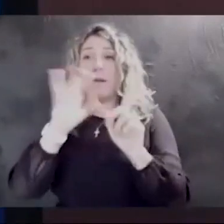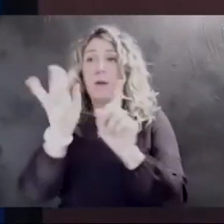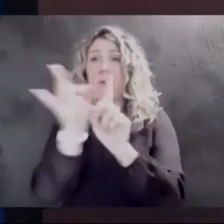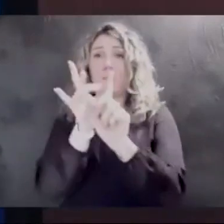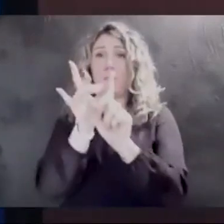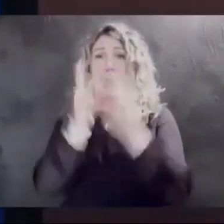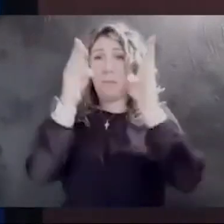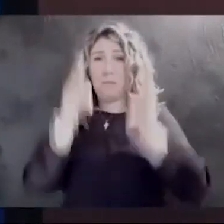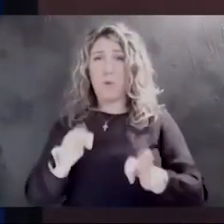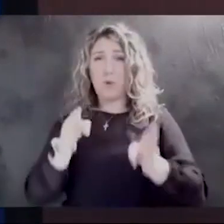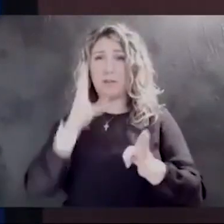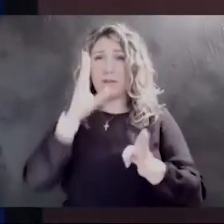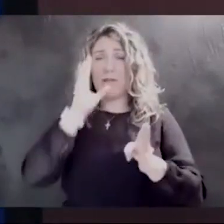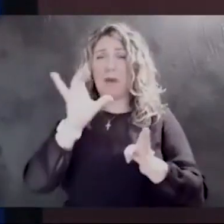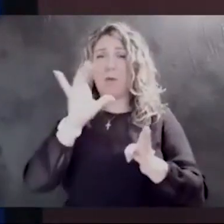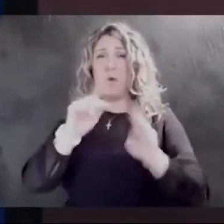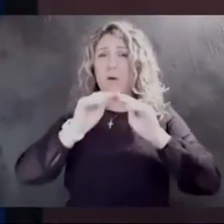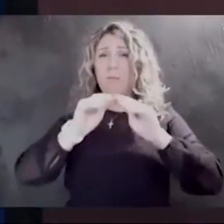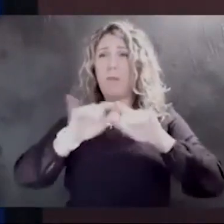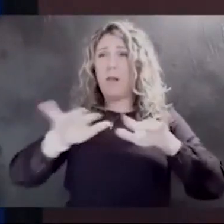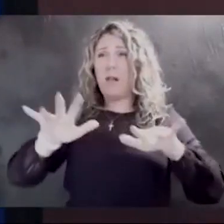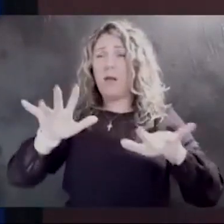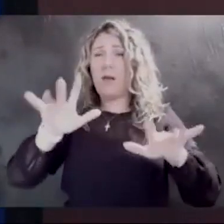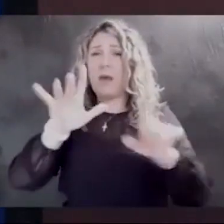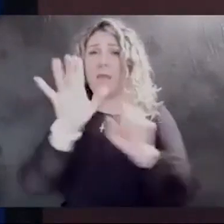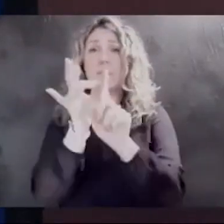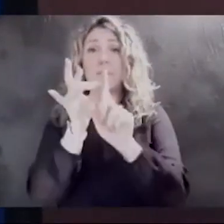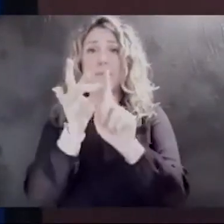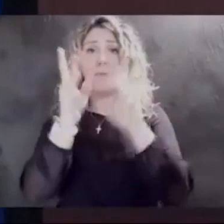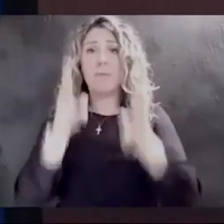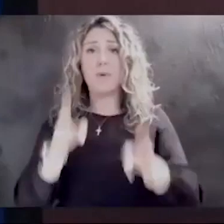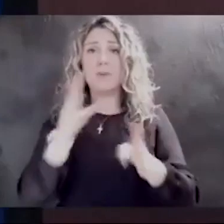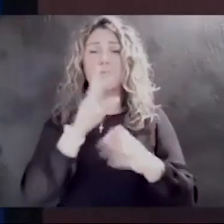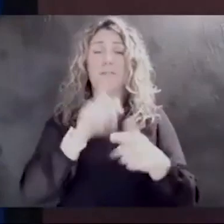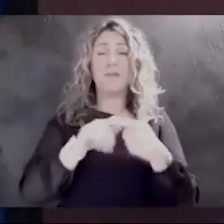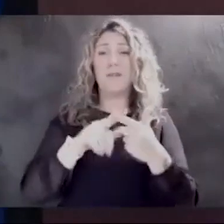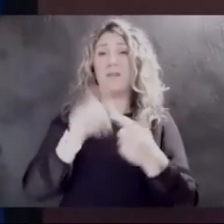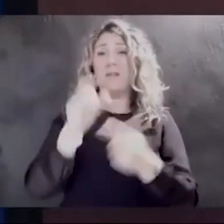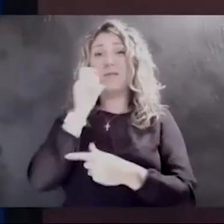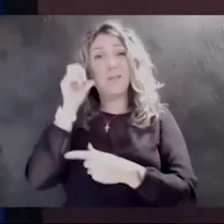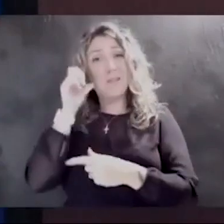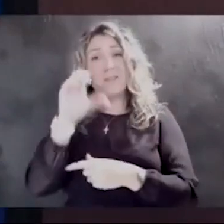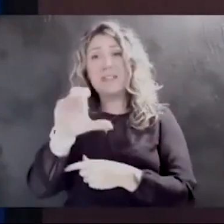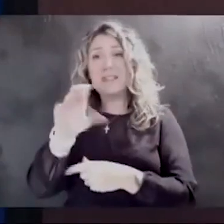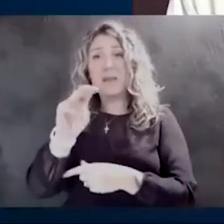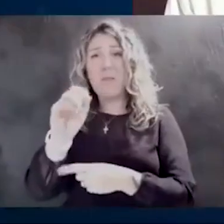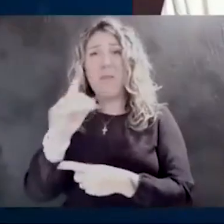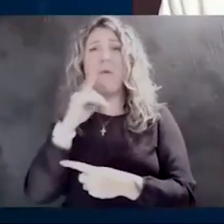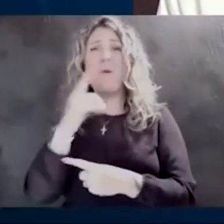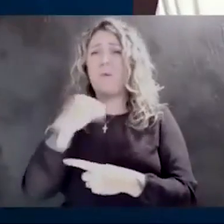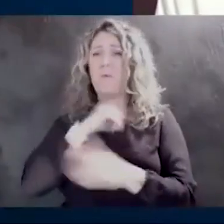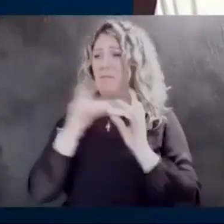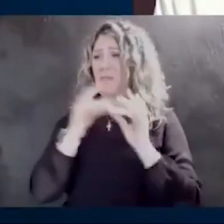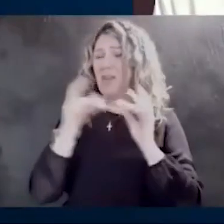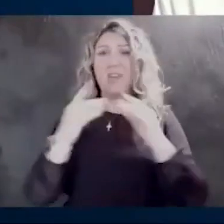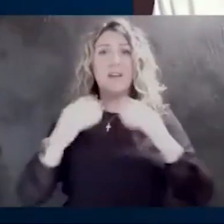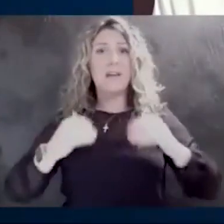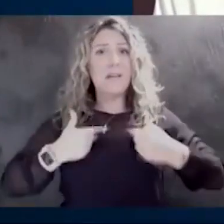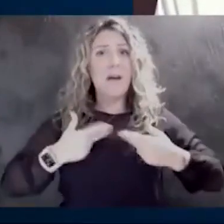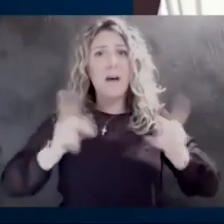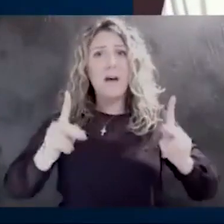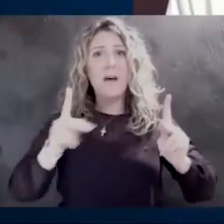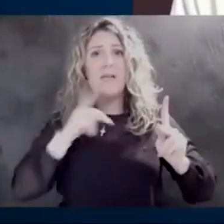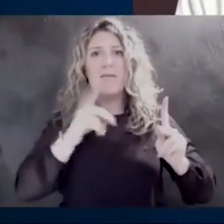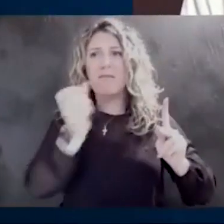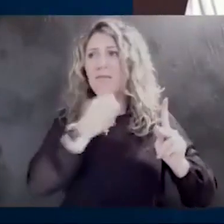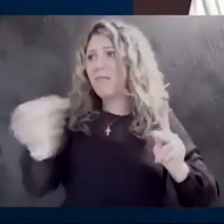unvaccinated. And I think yesterday on the Chief Medical Officer call, we also noted that first, we have a much younger population who's